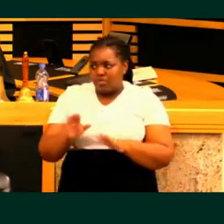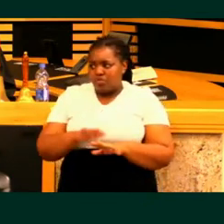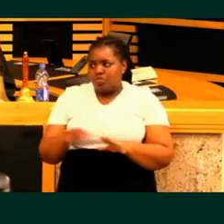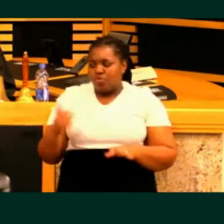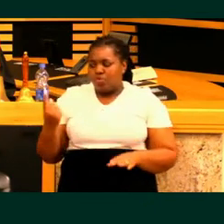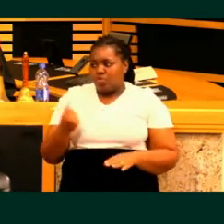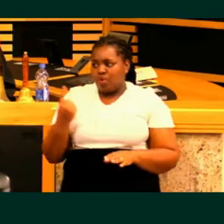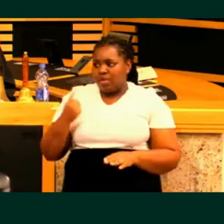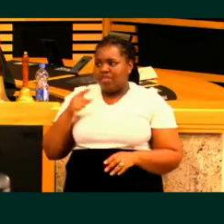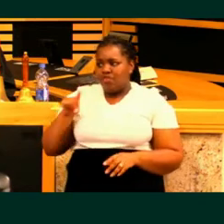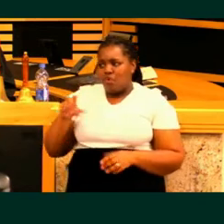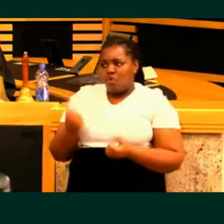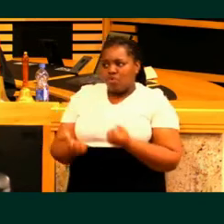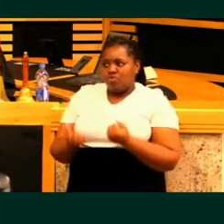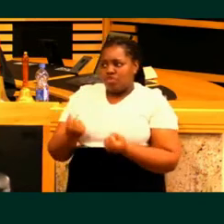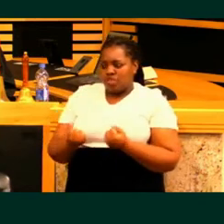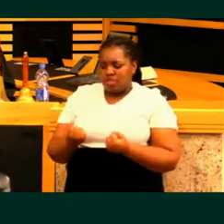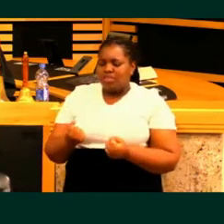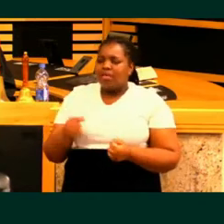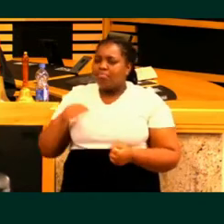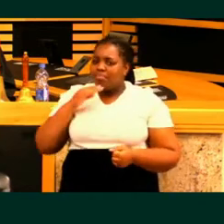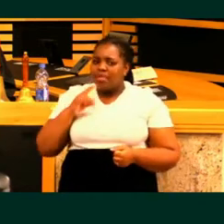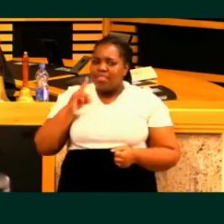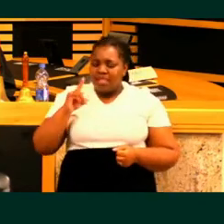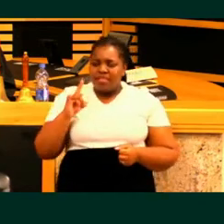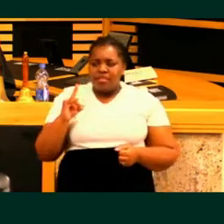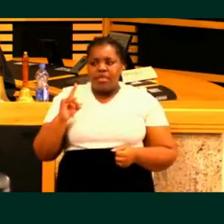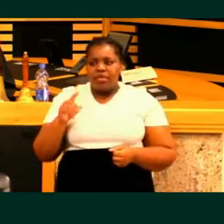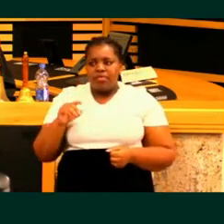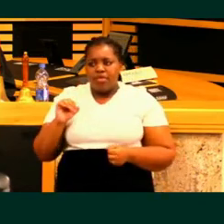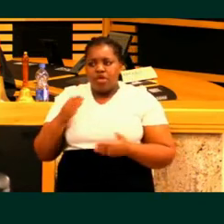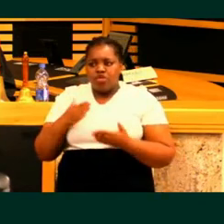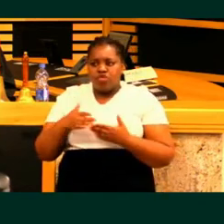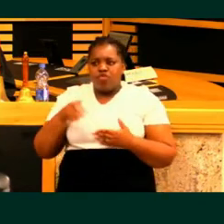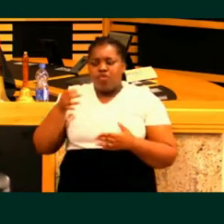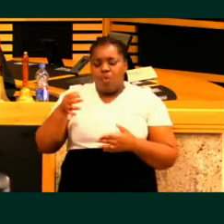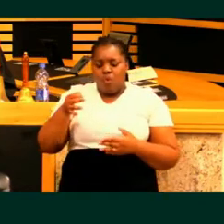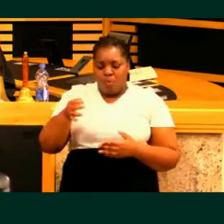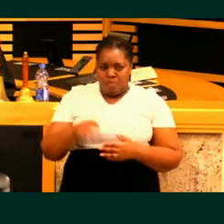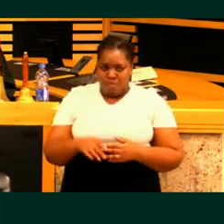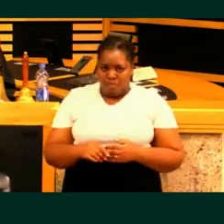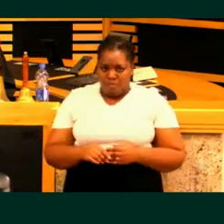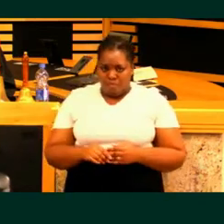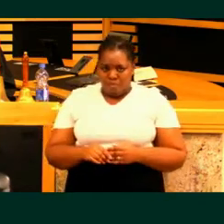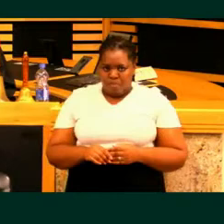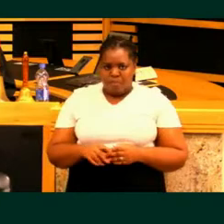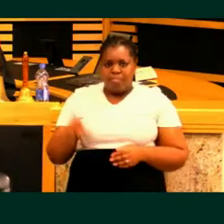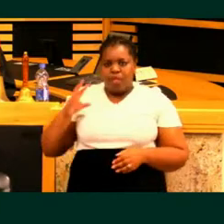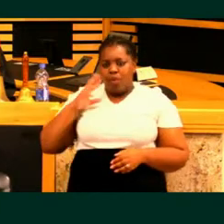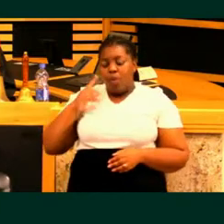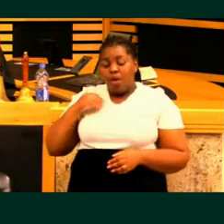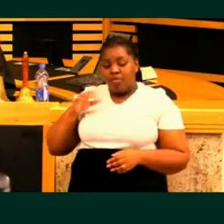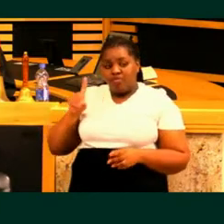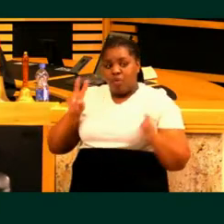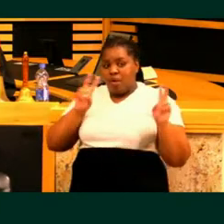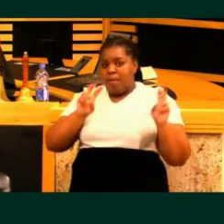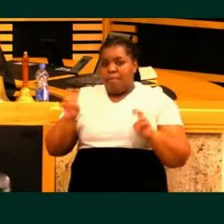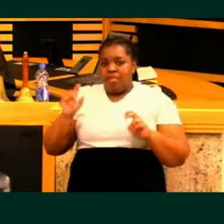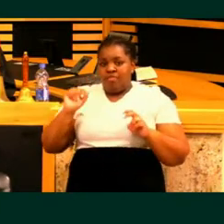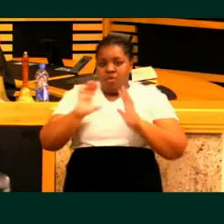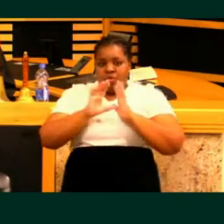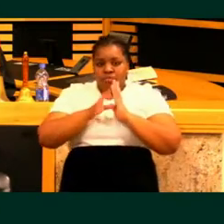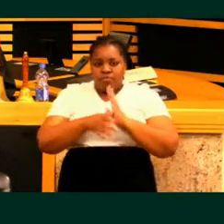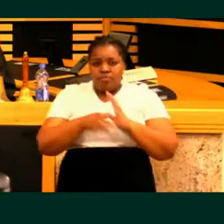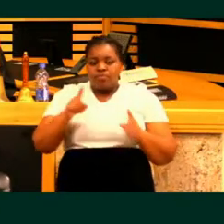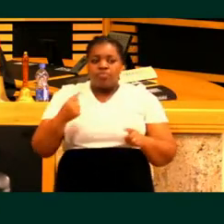a matter of Justice it is an investment in a common future when it comes to the matters of disability